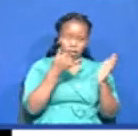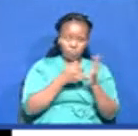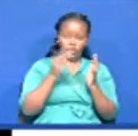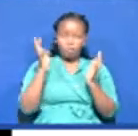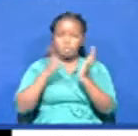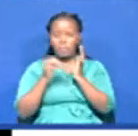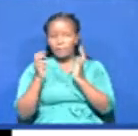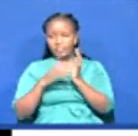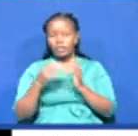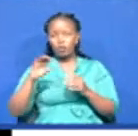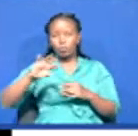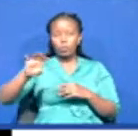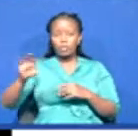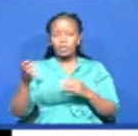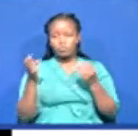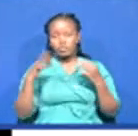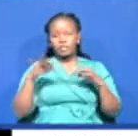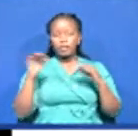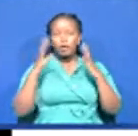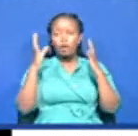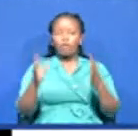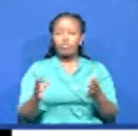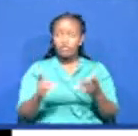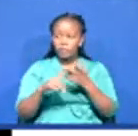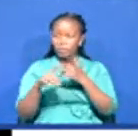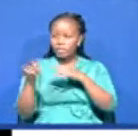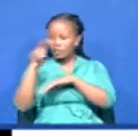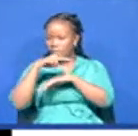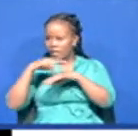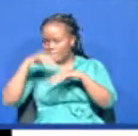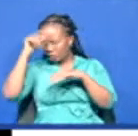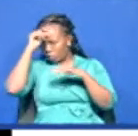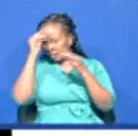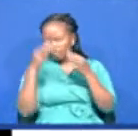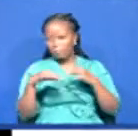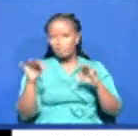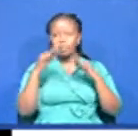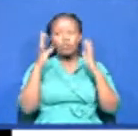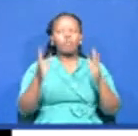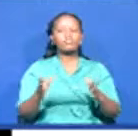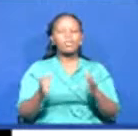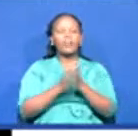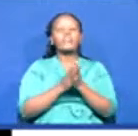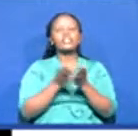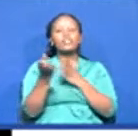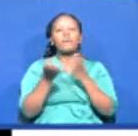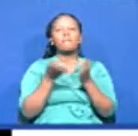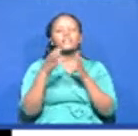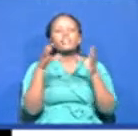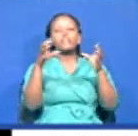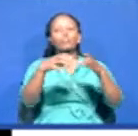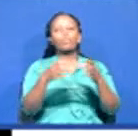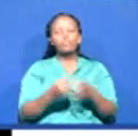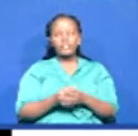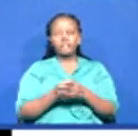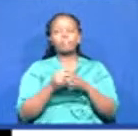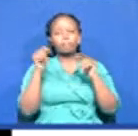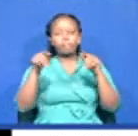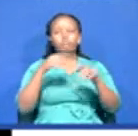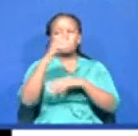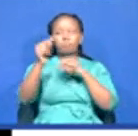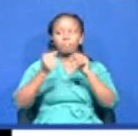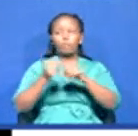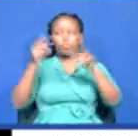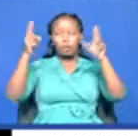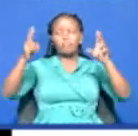officials, the national government officers, and the business community at large. This year's theme is on